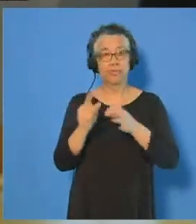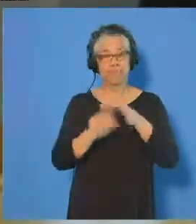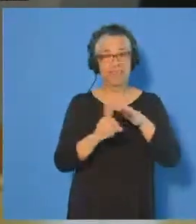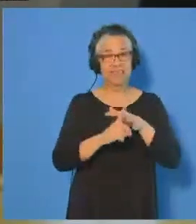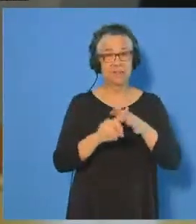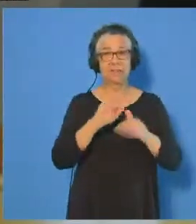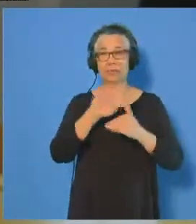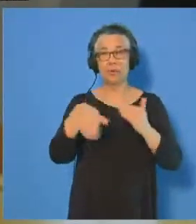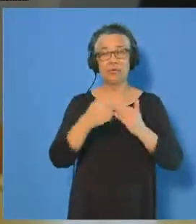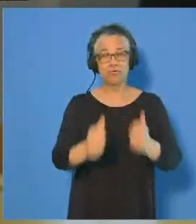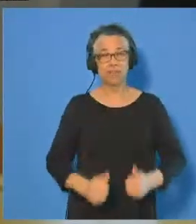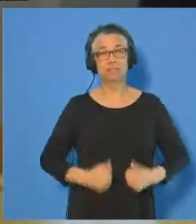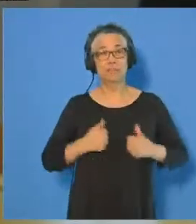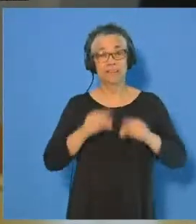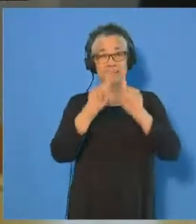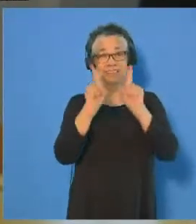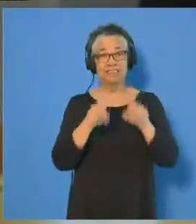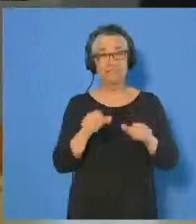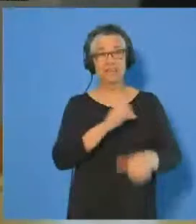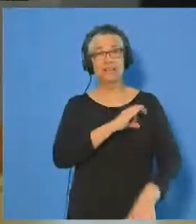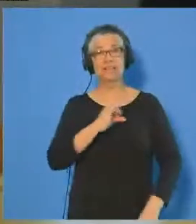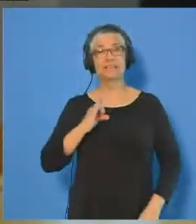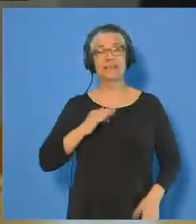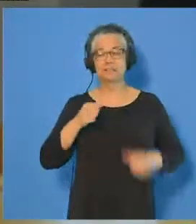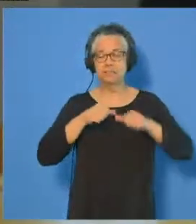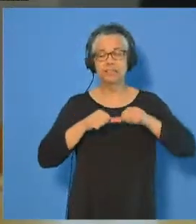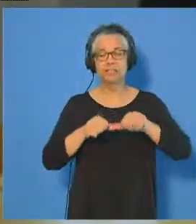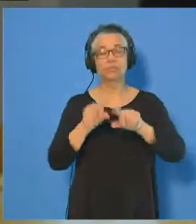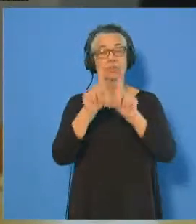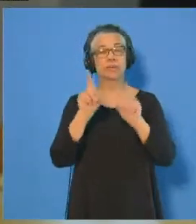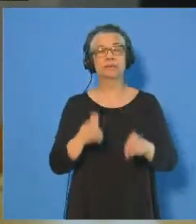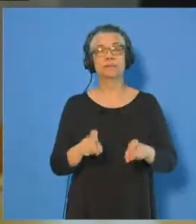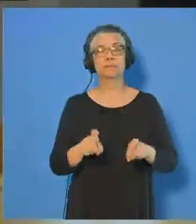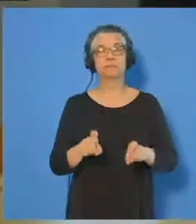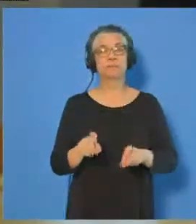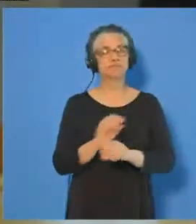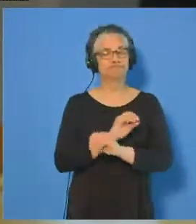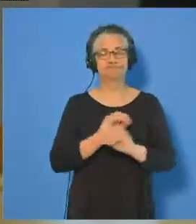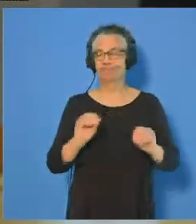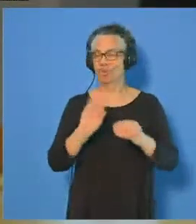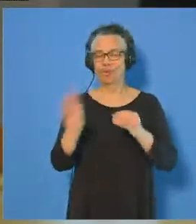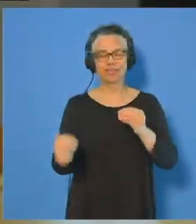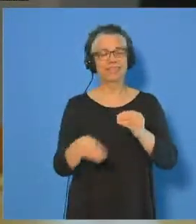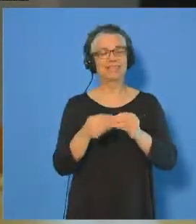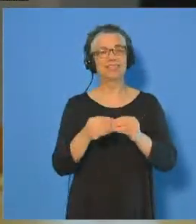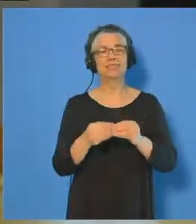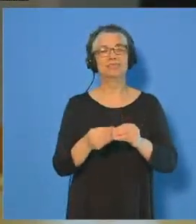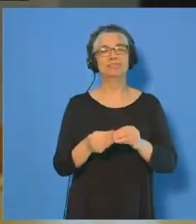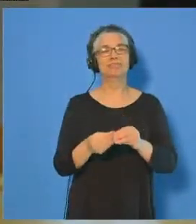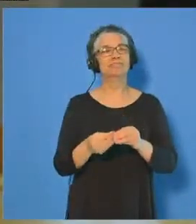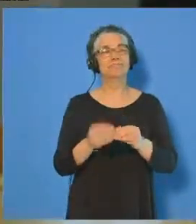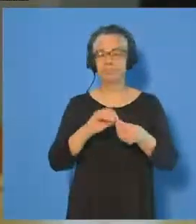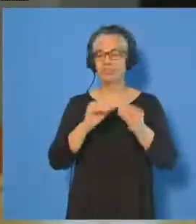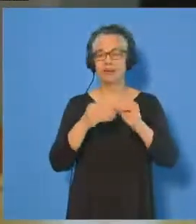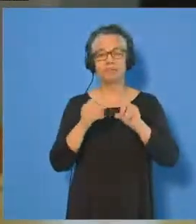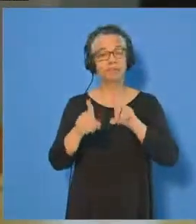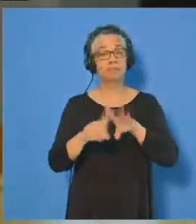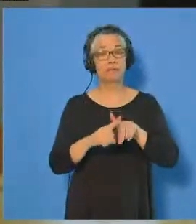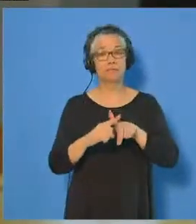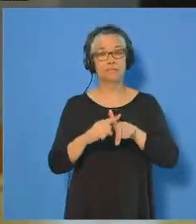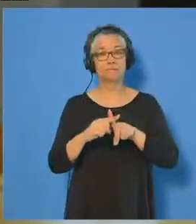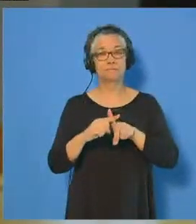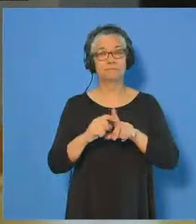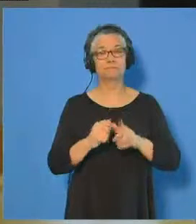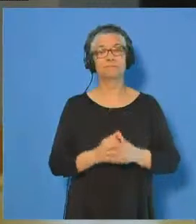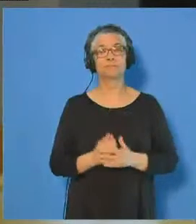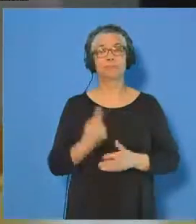residents have been tested and staff continue to be tested, and there have been no additional residents found positive.